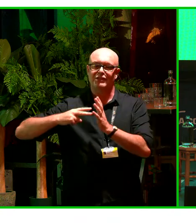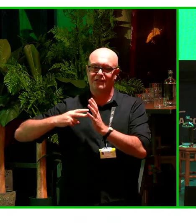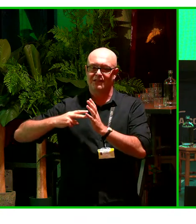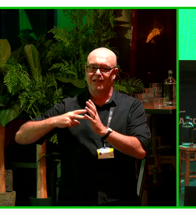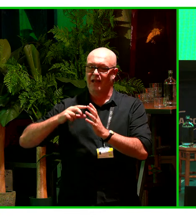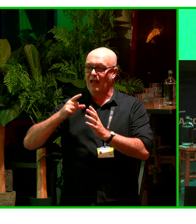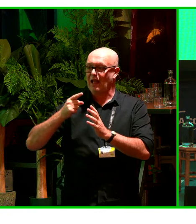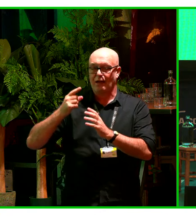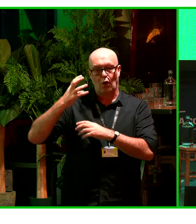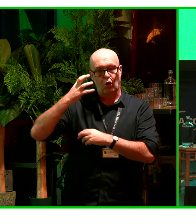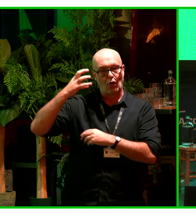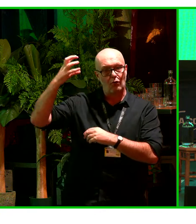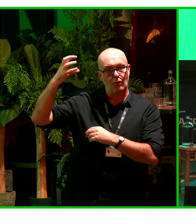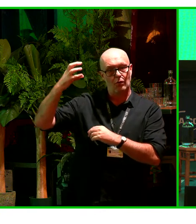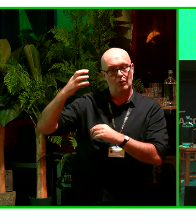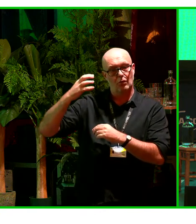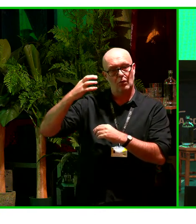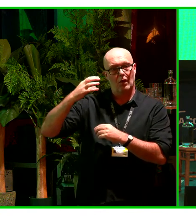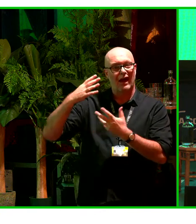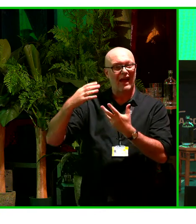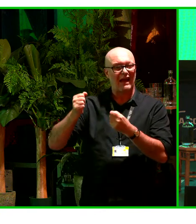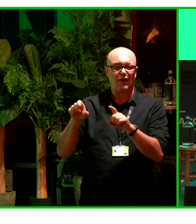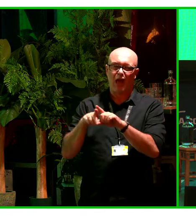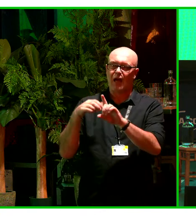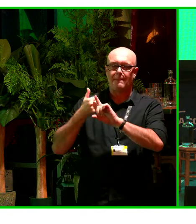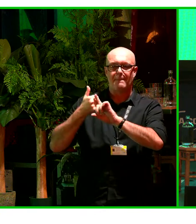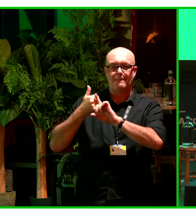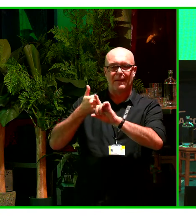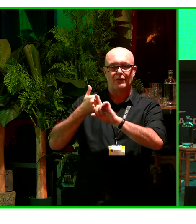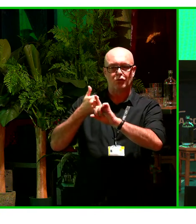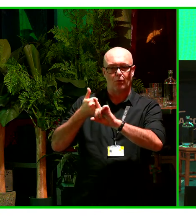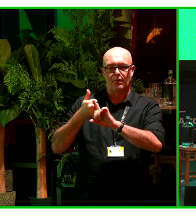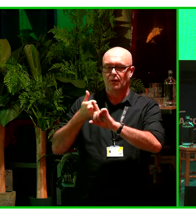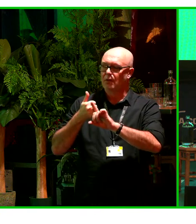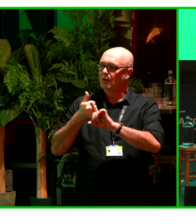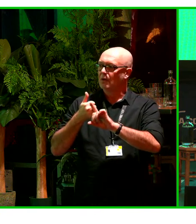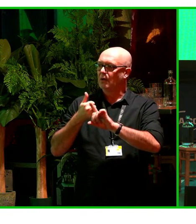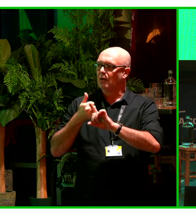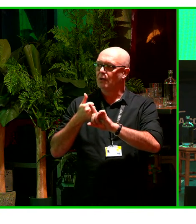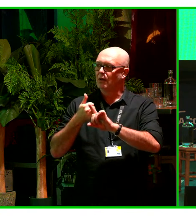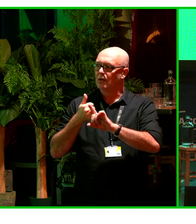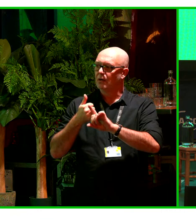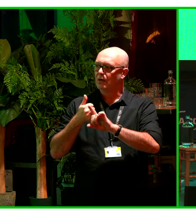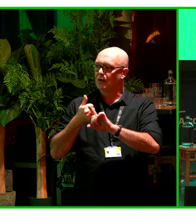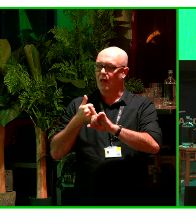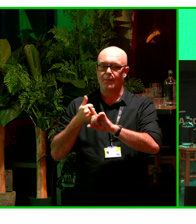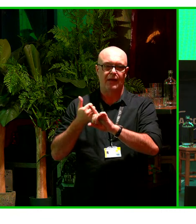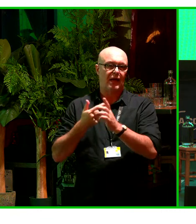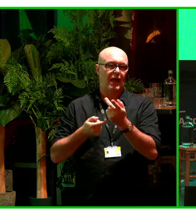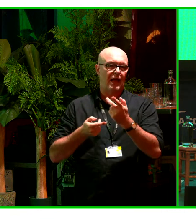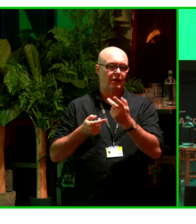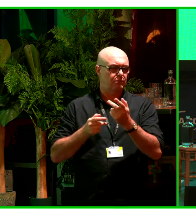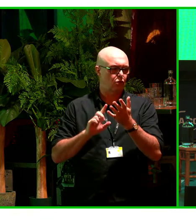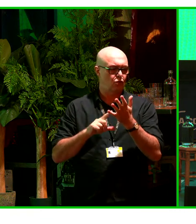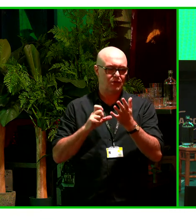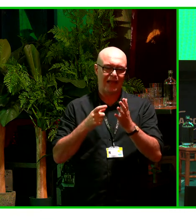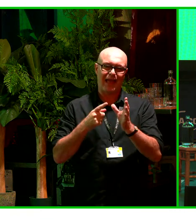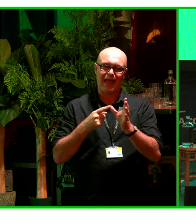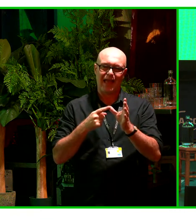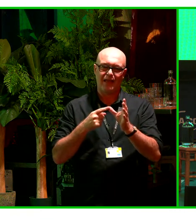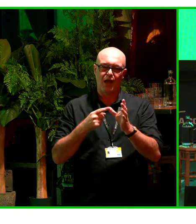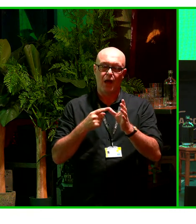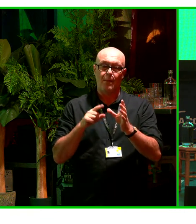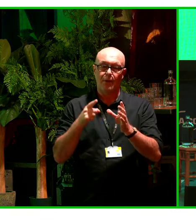in place some backstops, really. So we're talking about EPCA for new build, and that can be achieved. They're talking about